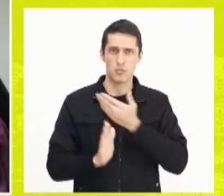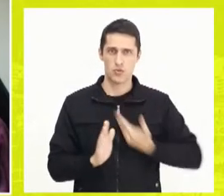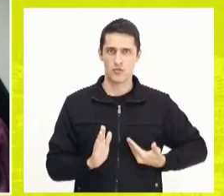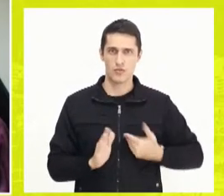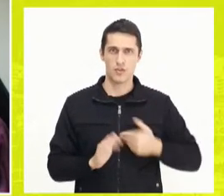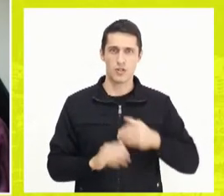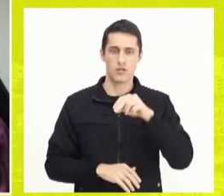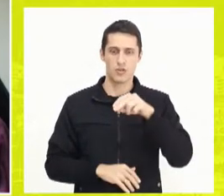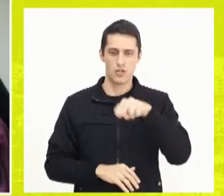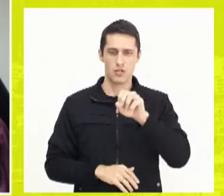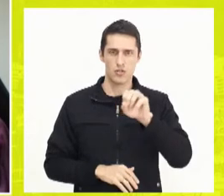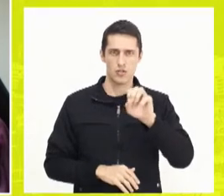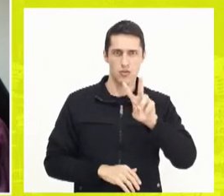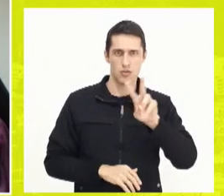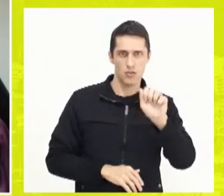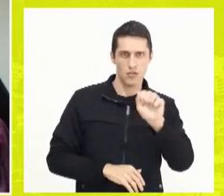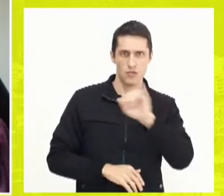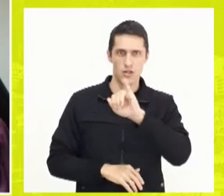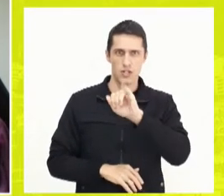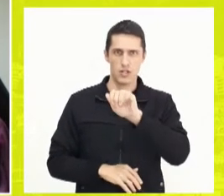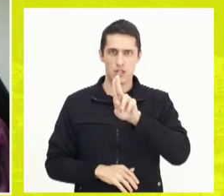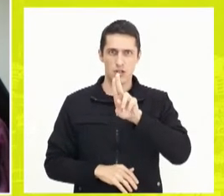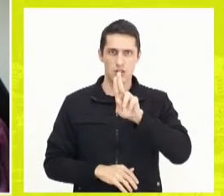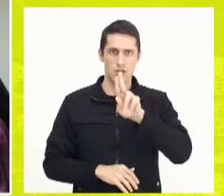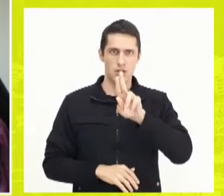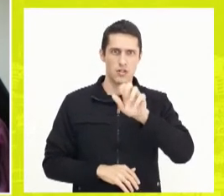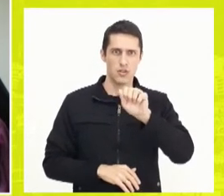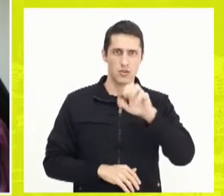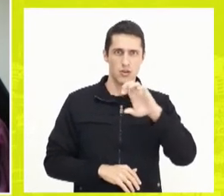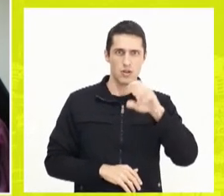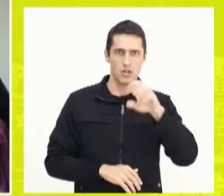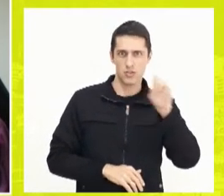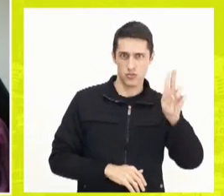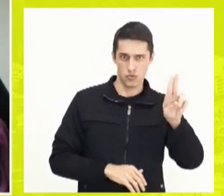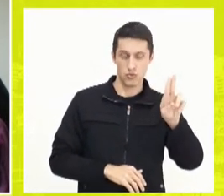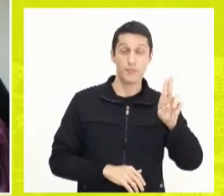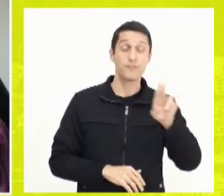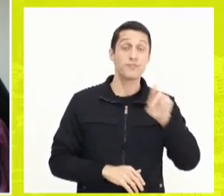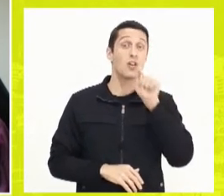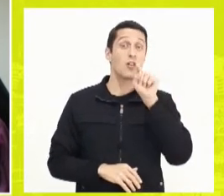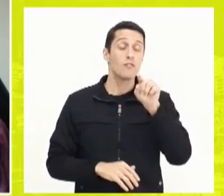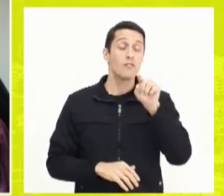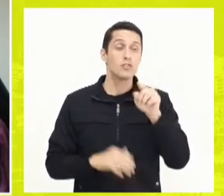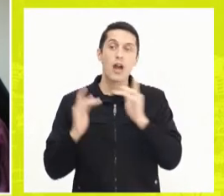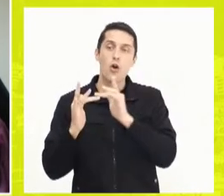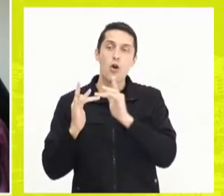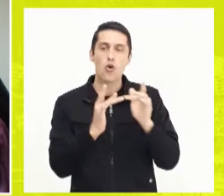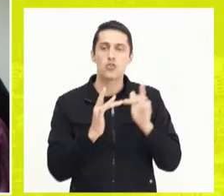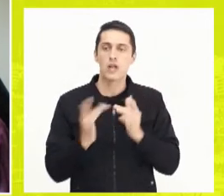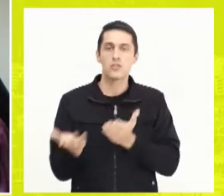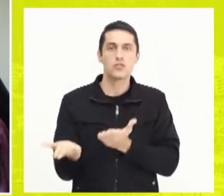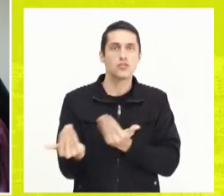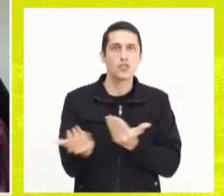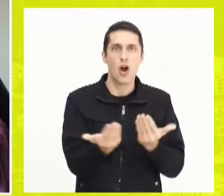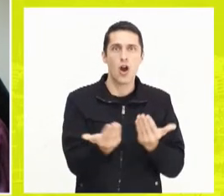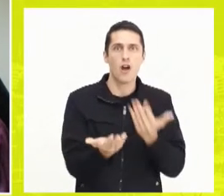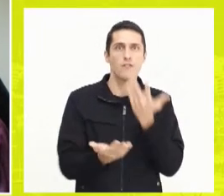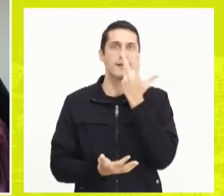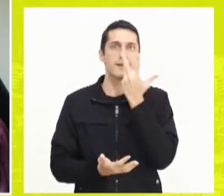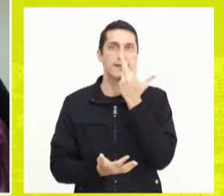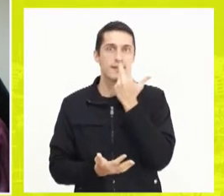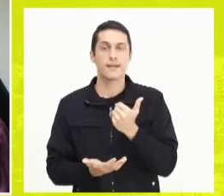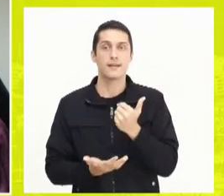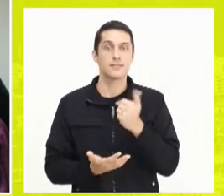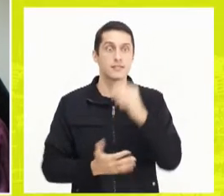like to ask you since you work with children in avigrasu you know in these schools